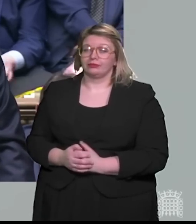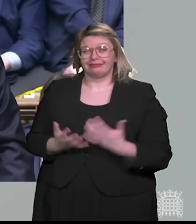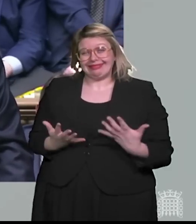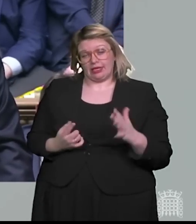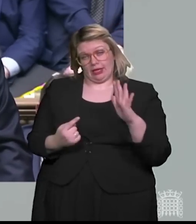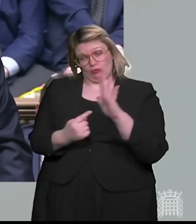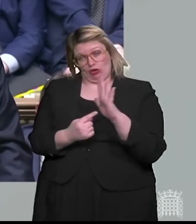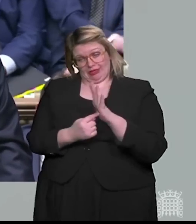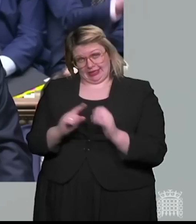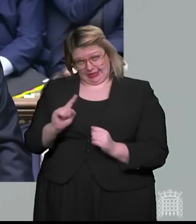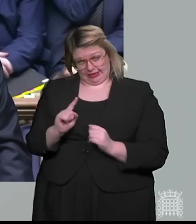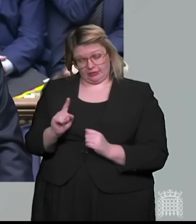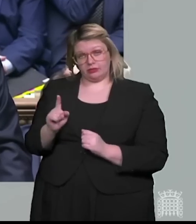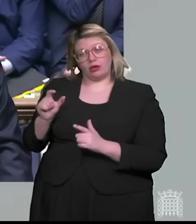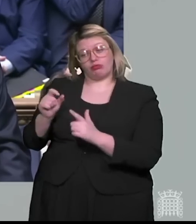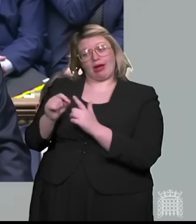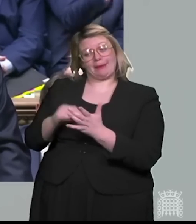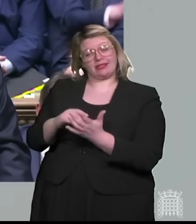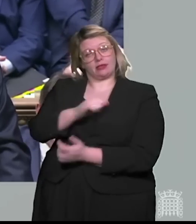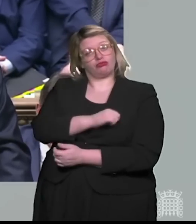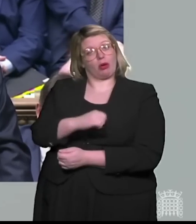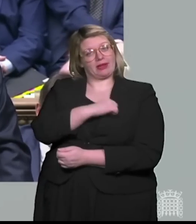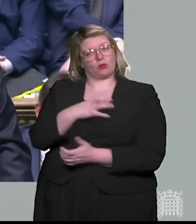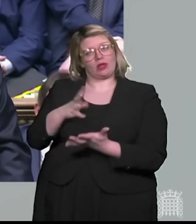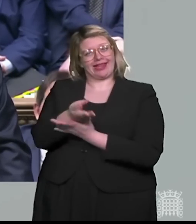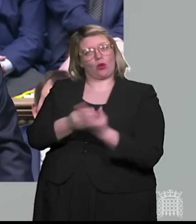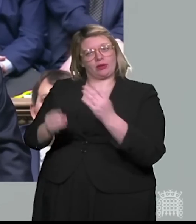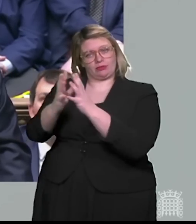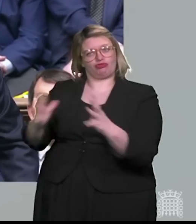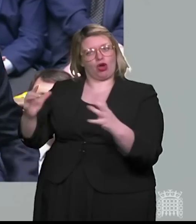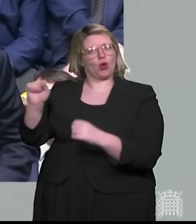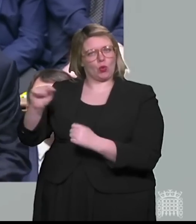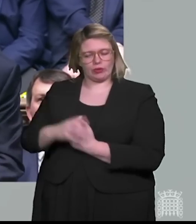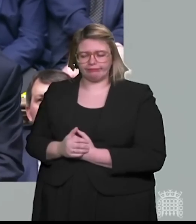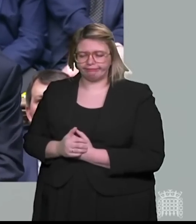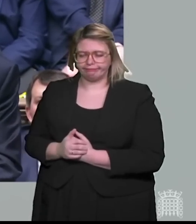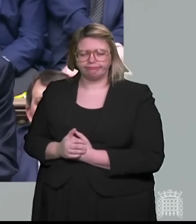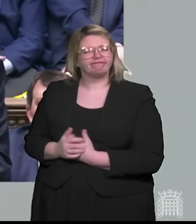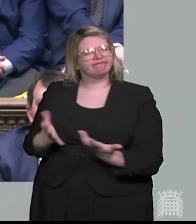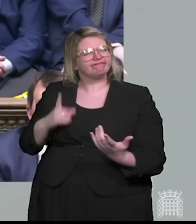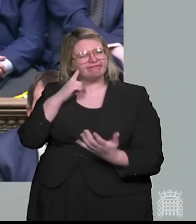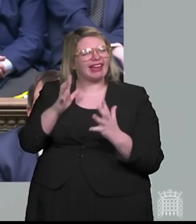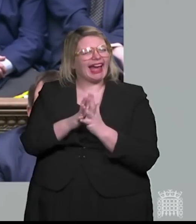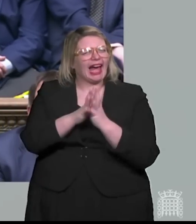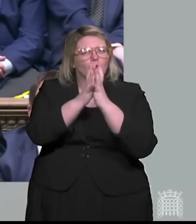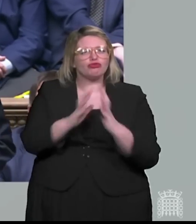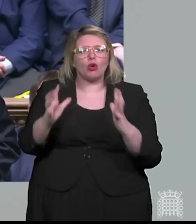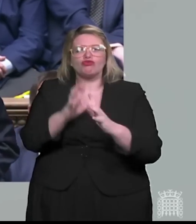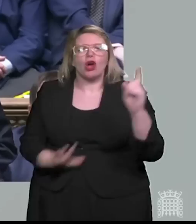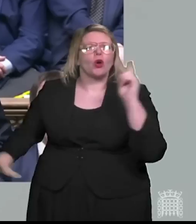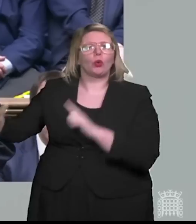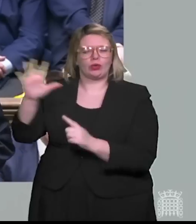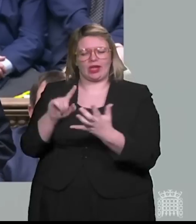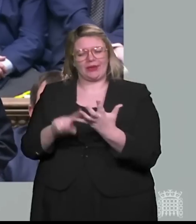is the Prime Minister's promise to grow the economy. We've talked about making that growth happen everywhere, so I now move on to my